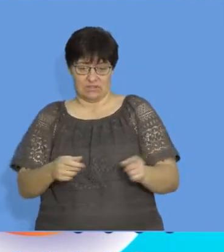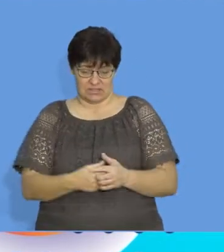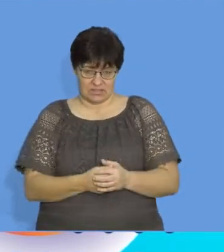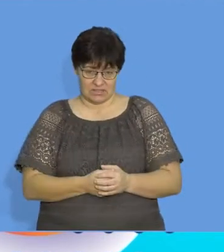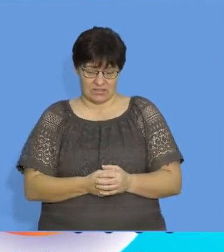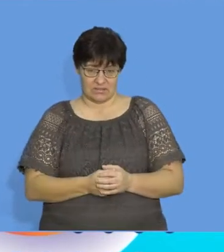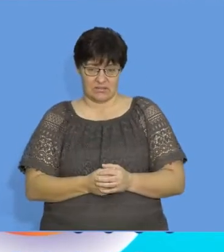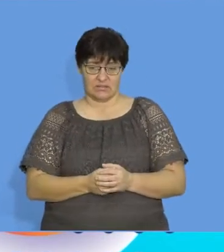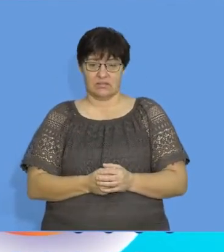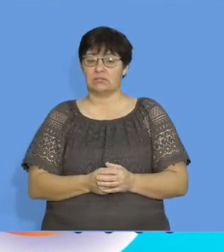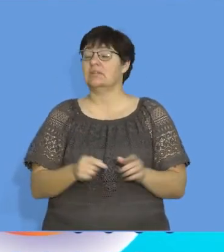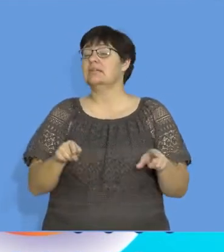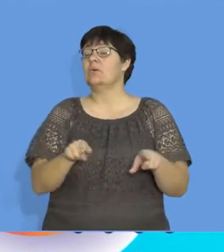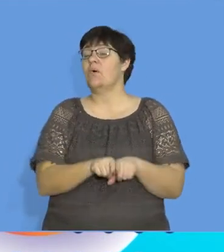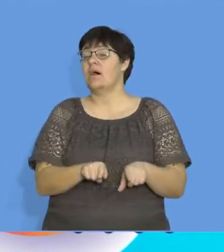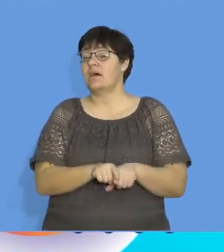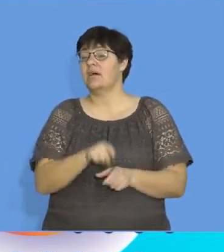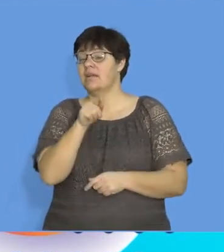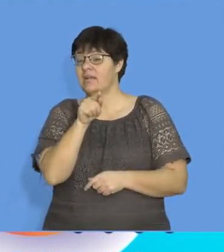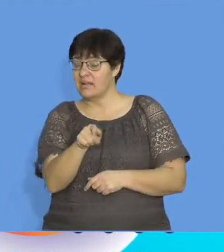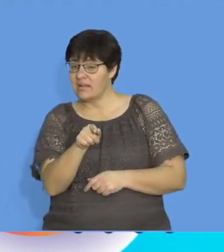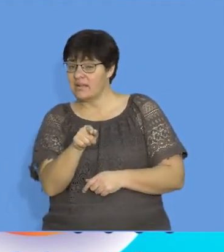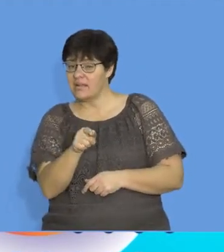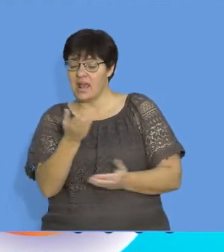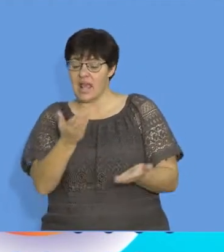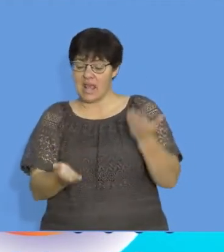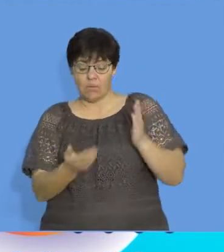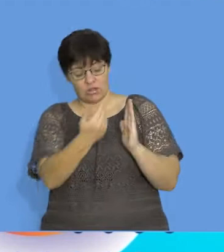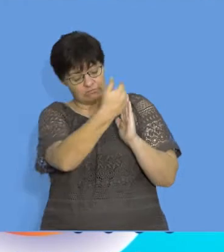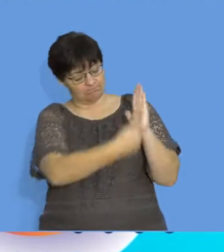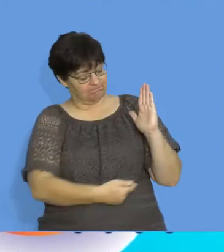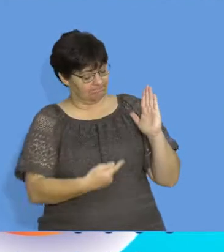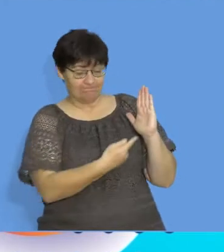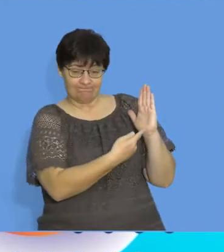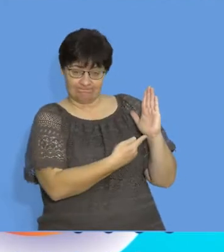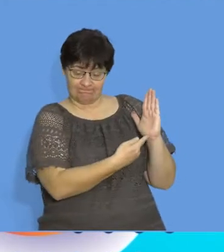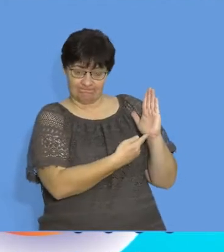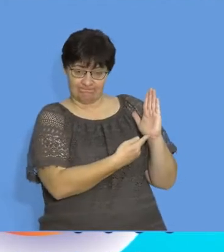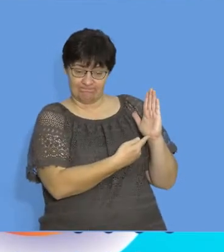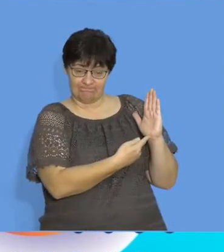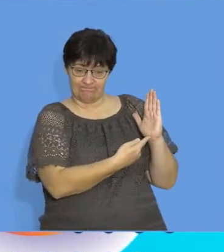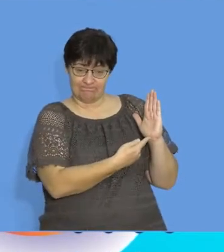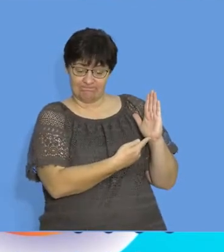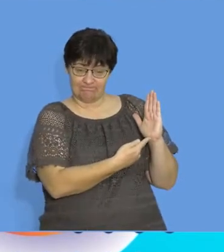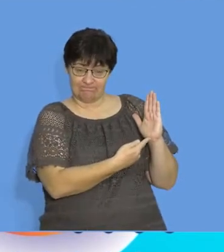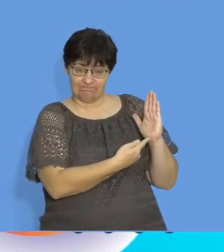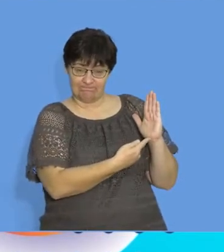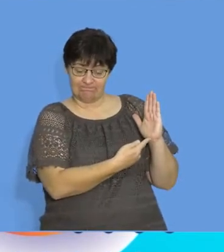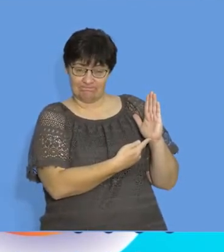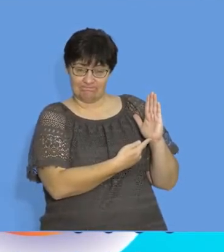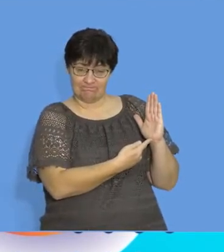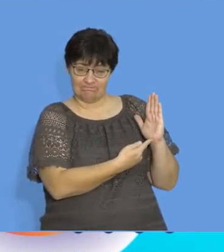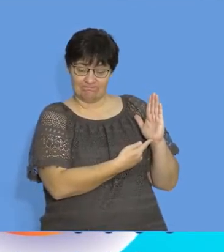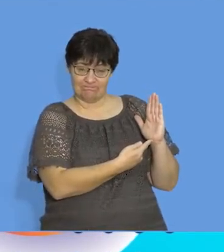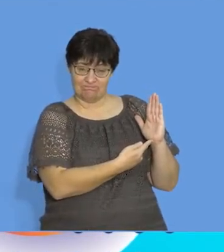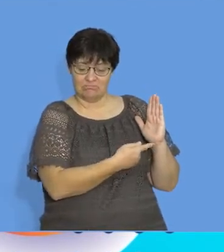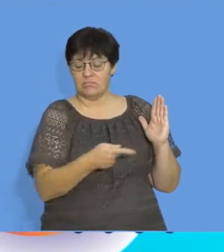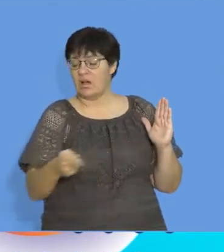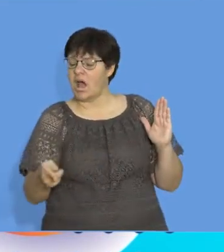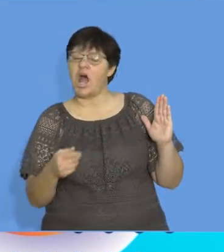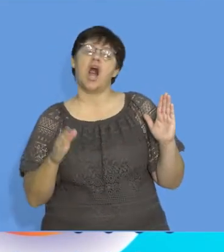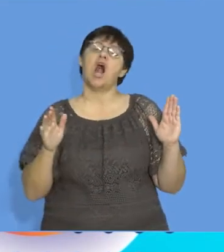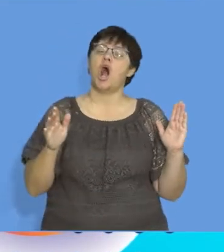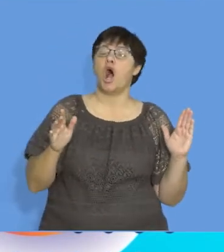careful. Also, because you're given the equations on your information sheet, we can't give